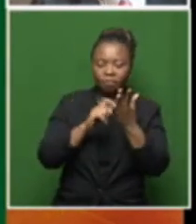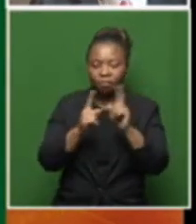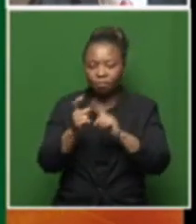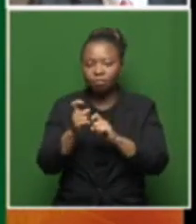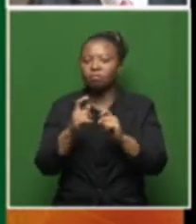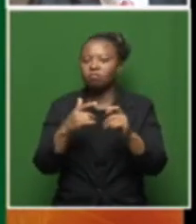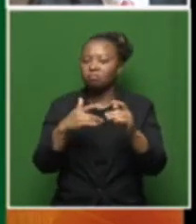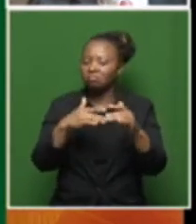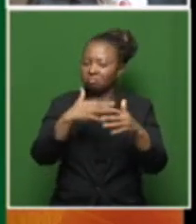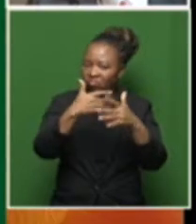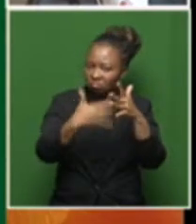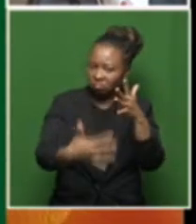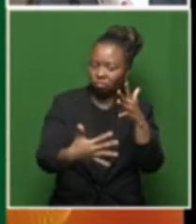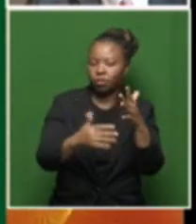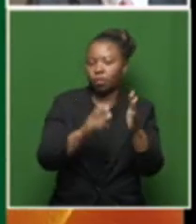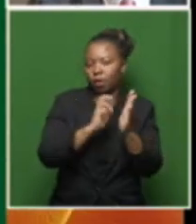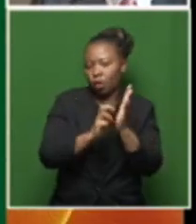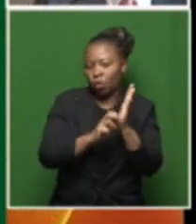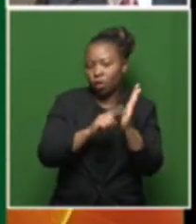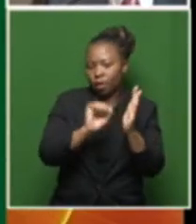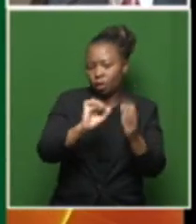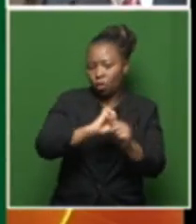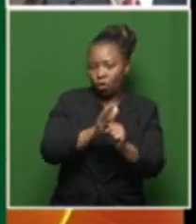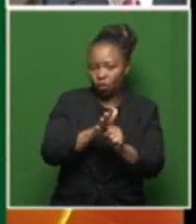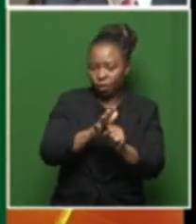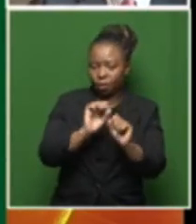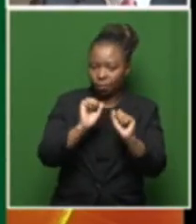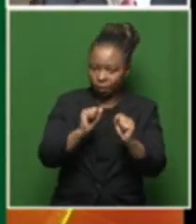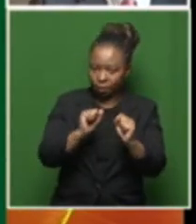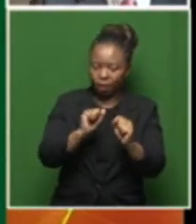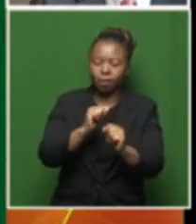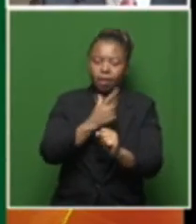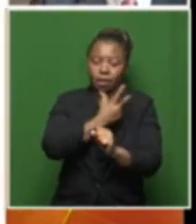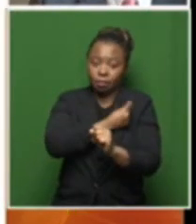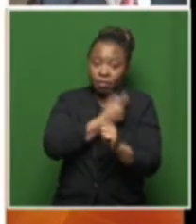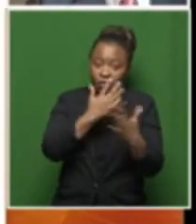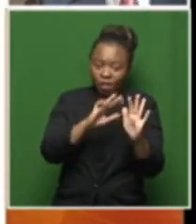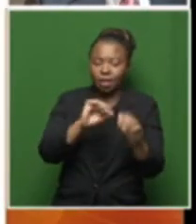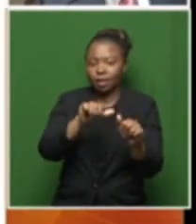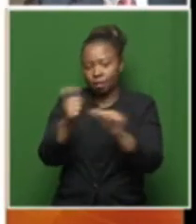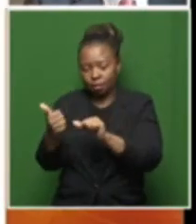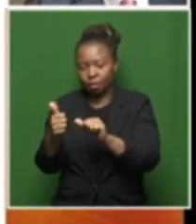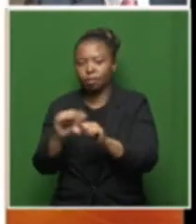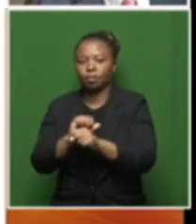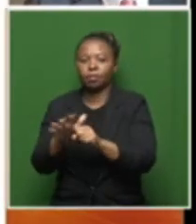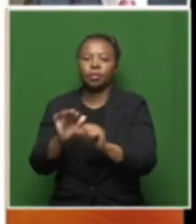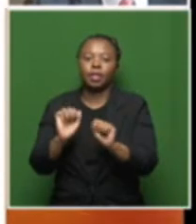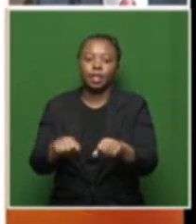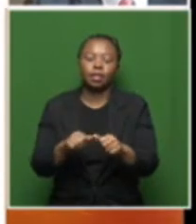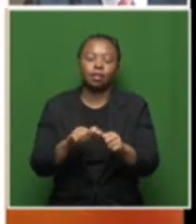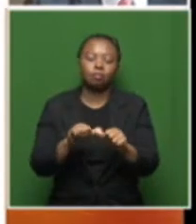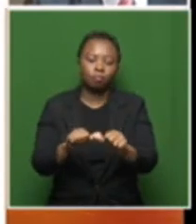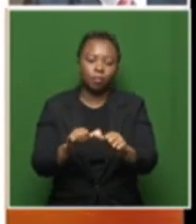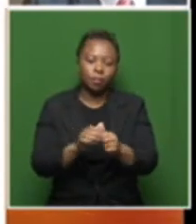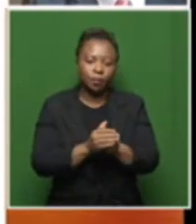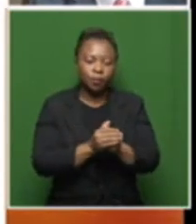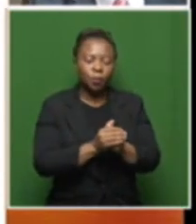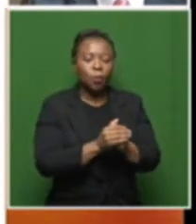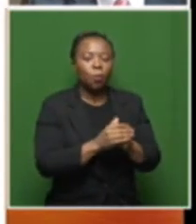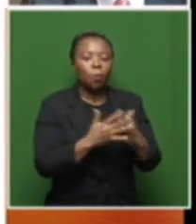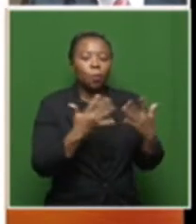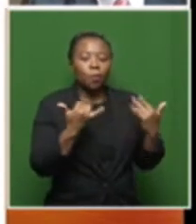time, I'll just go over a couple of points and not go into too much detail. Just in terms of the reach for